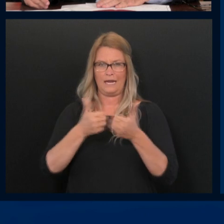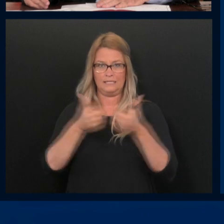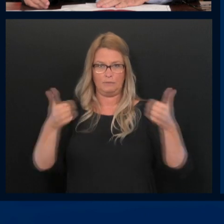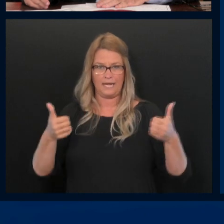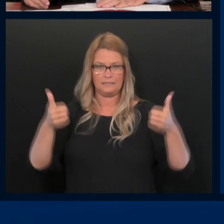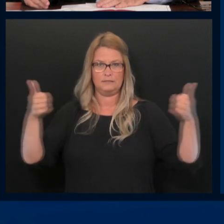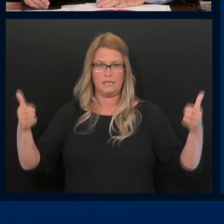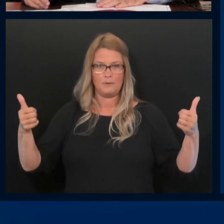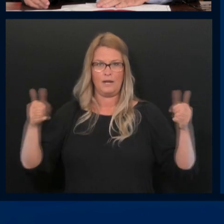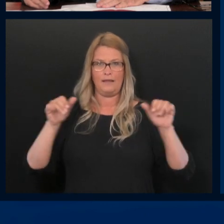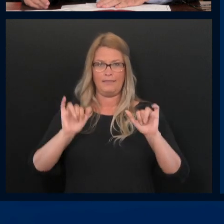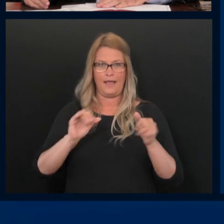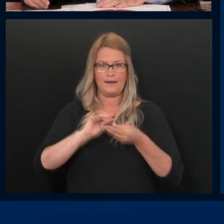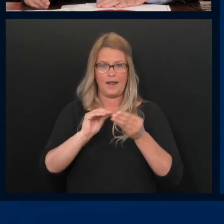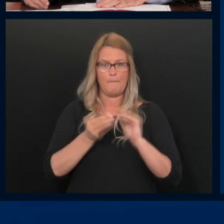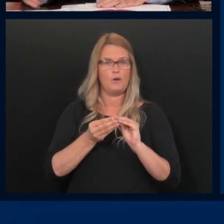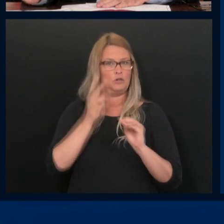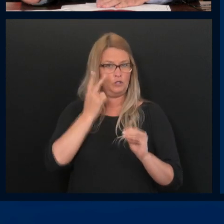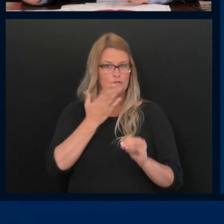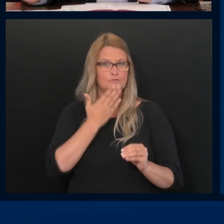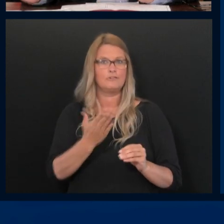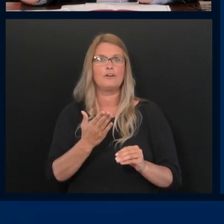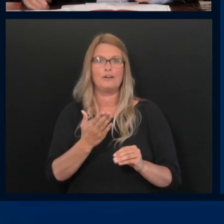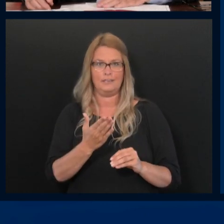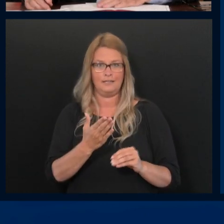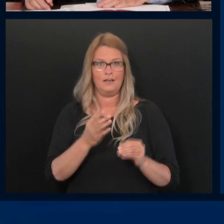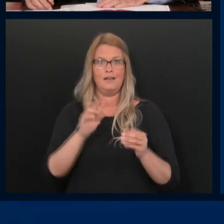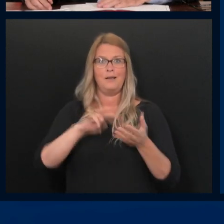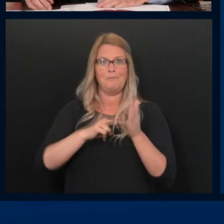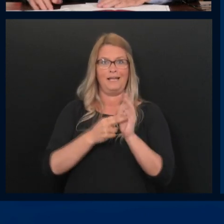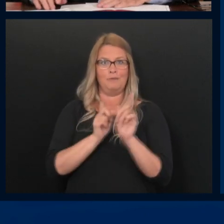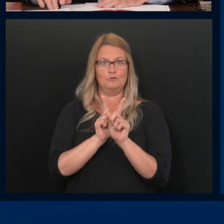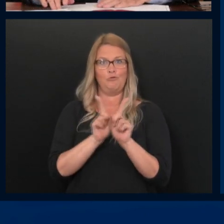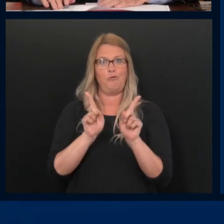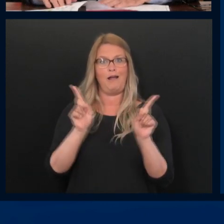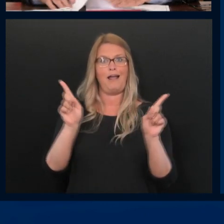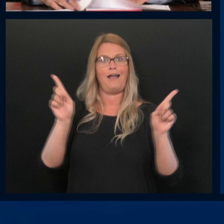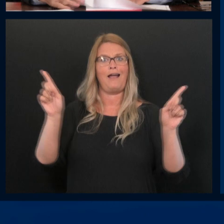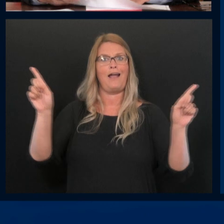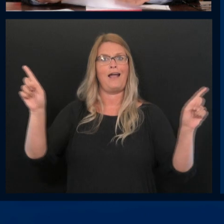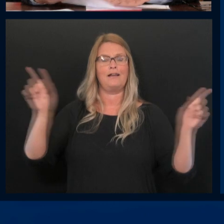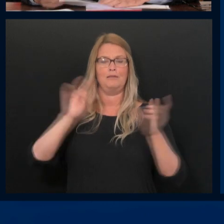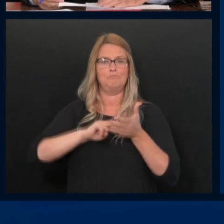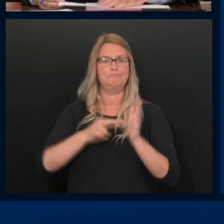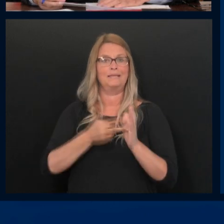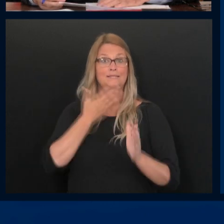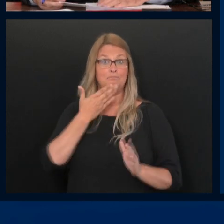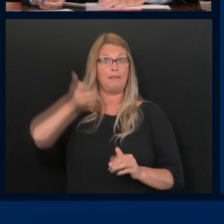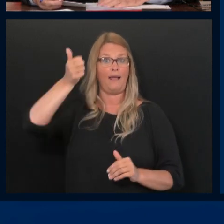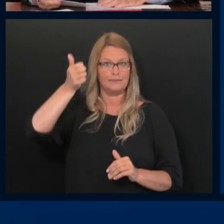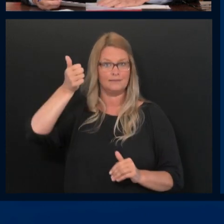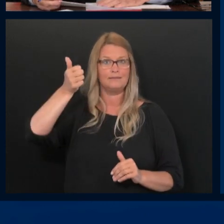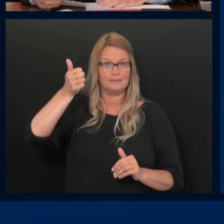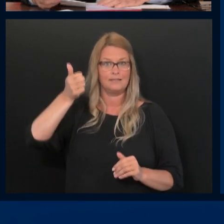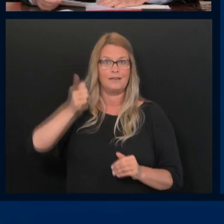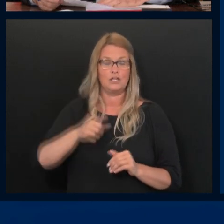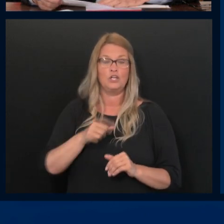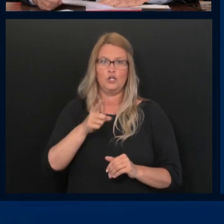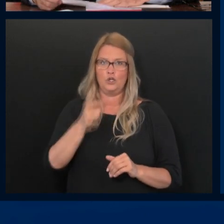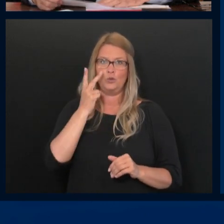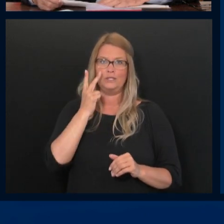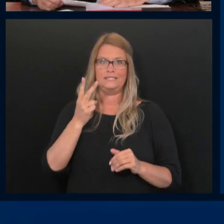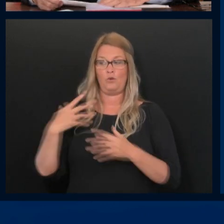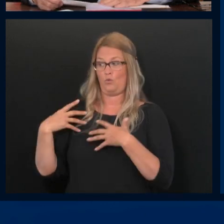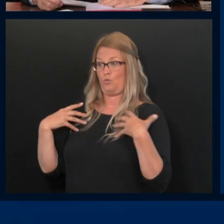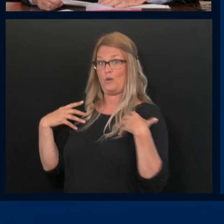positive way. That's all good. The wider that is, the better it is. And so, because you can see your recovered